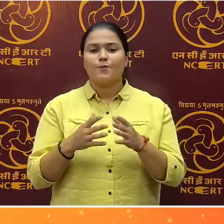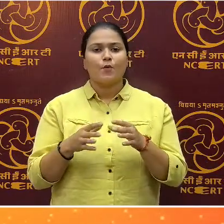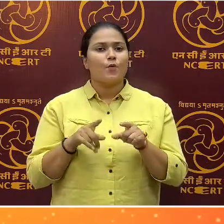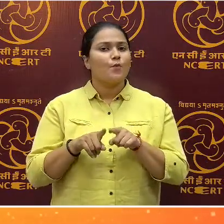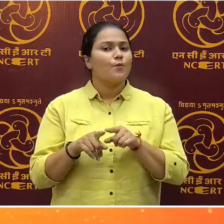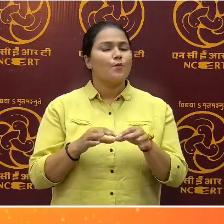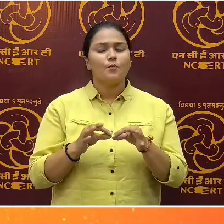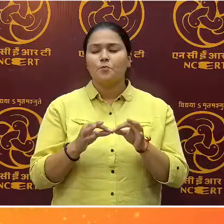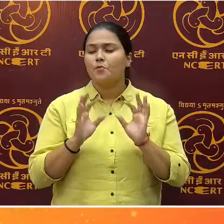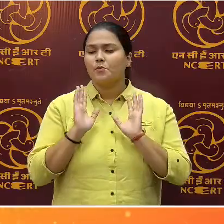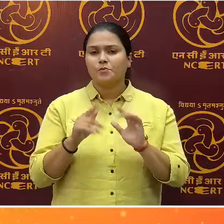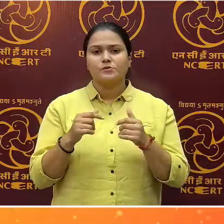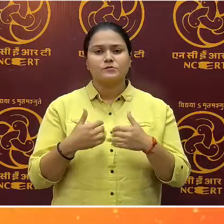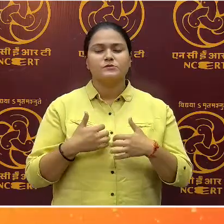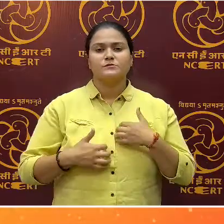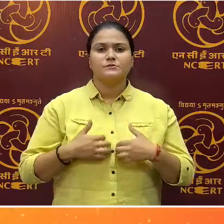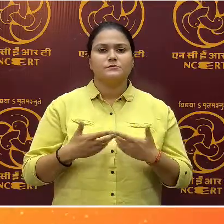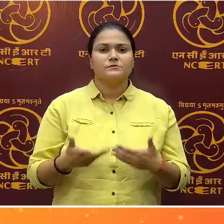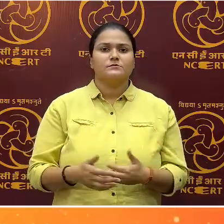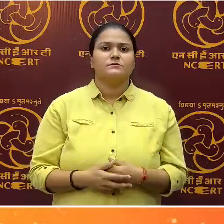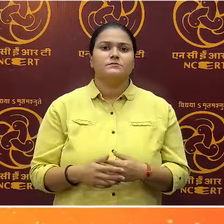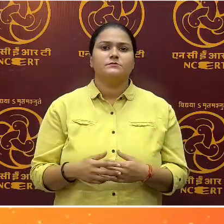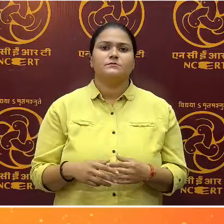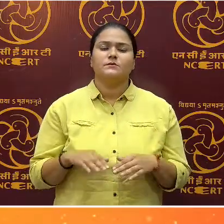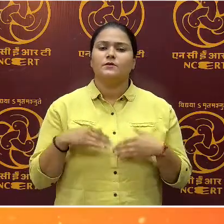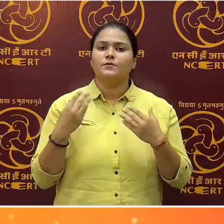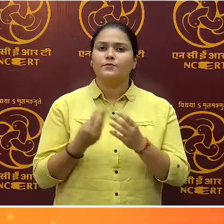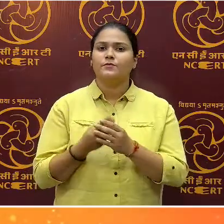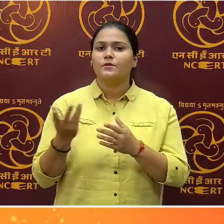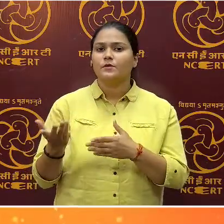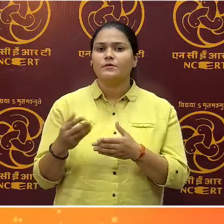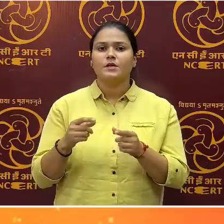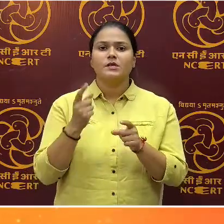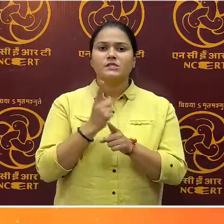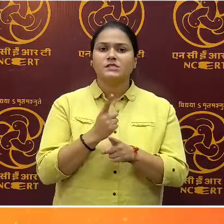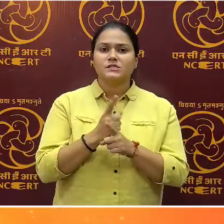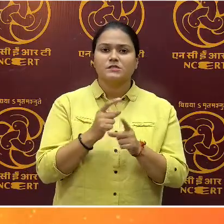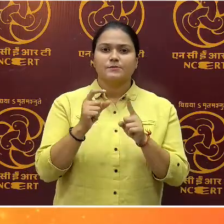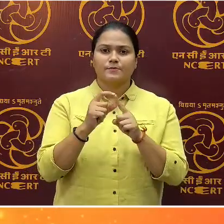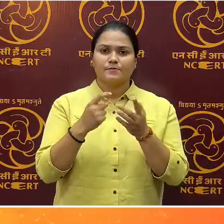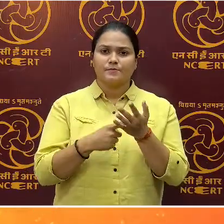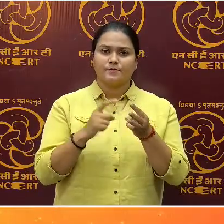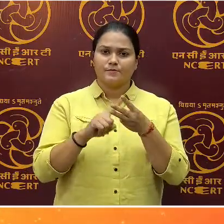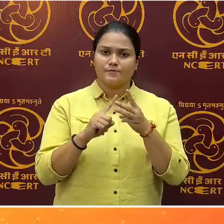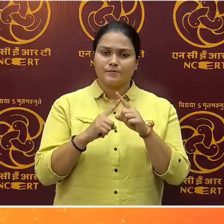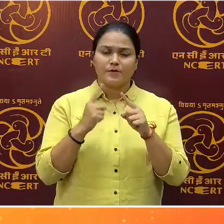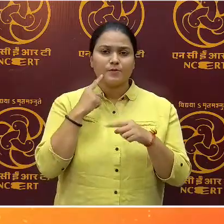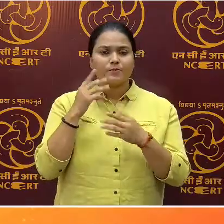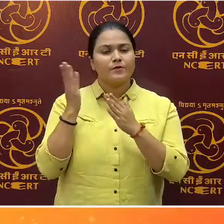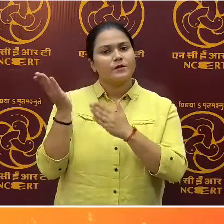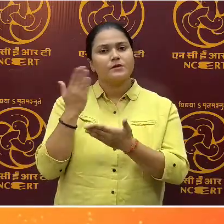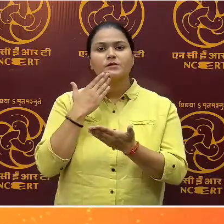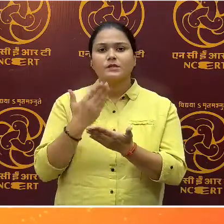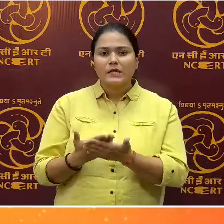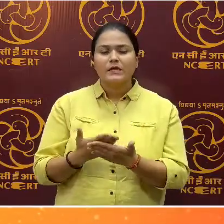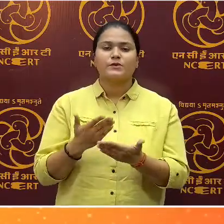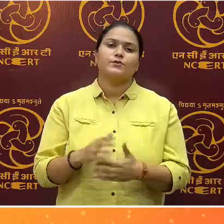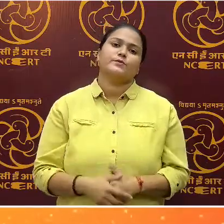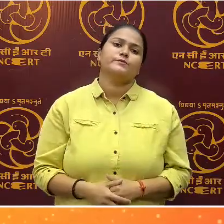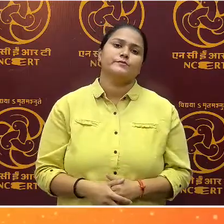in a very interesting manner. We are with ma'am Priti Maan, TGT of Science subject. Ma'am, thank you so much. Thank